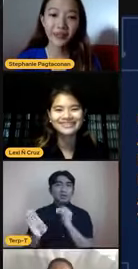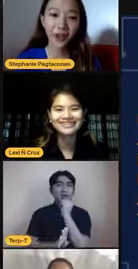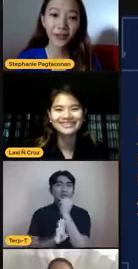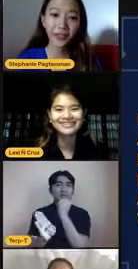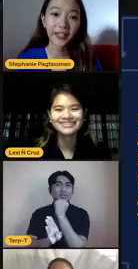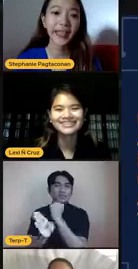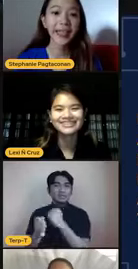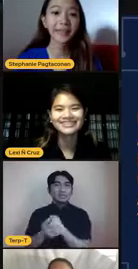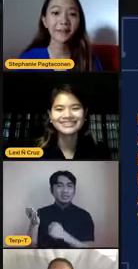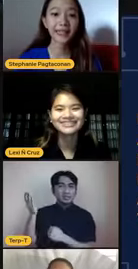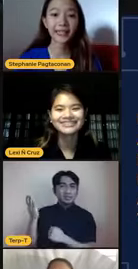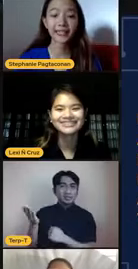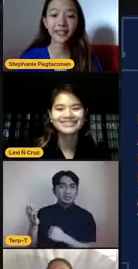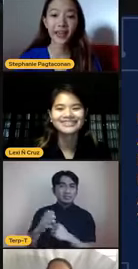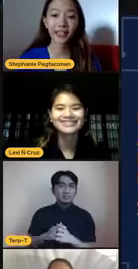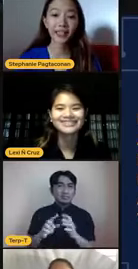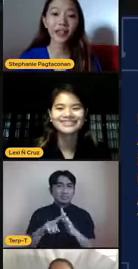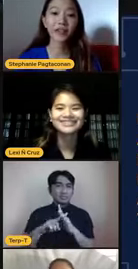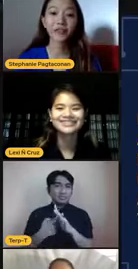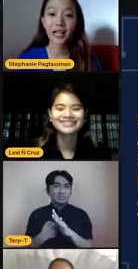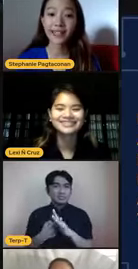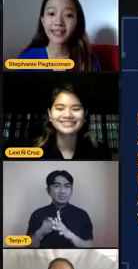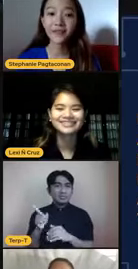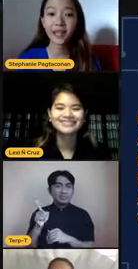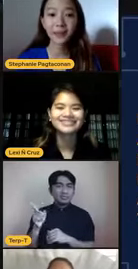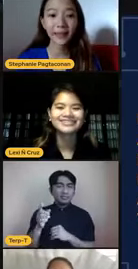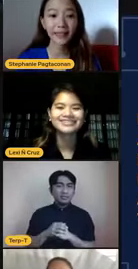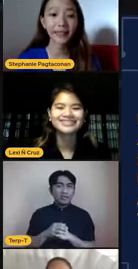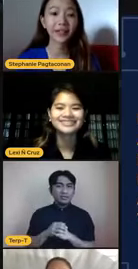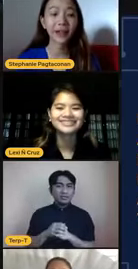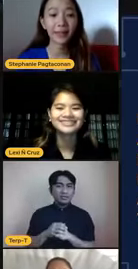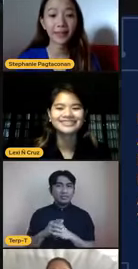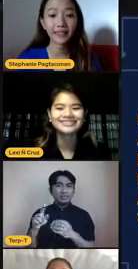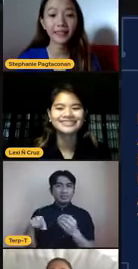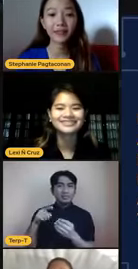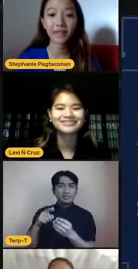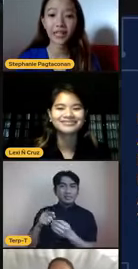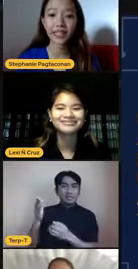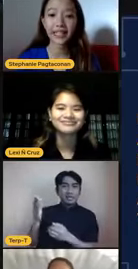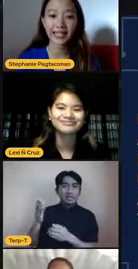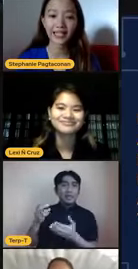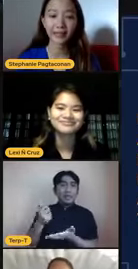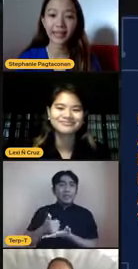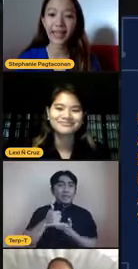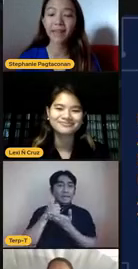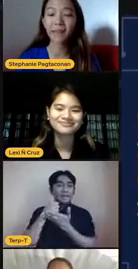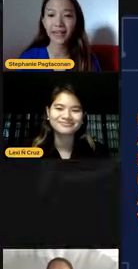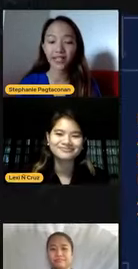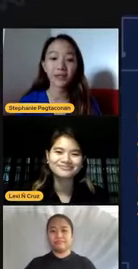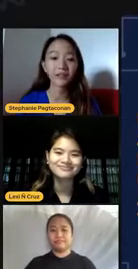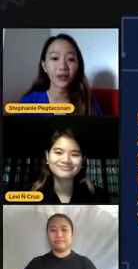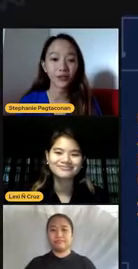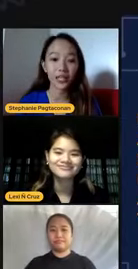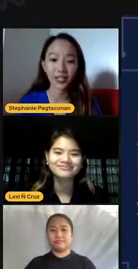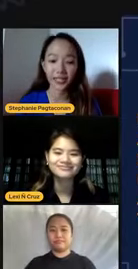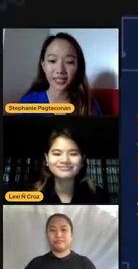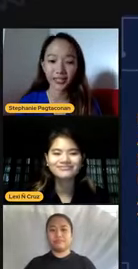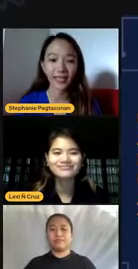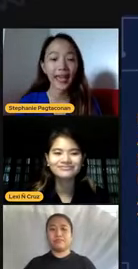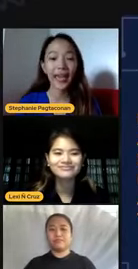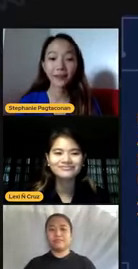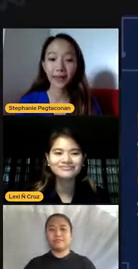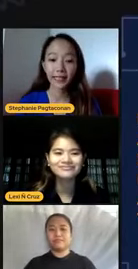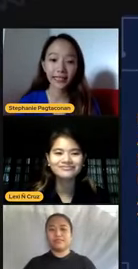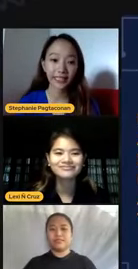He is the founder and the medical director of Child Developmental Rehabilitative Early Assessment and Management Foundation,